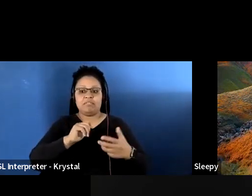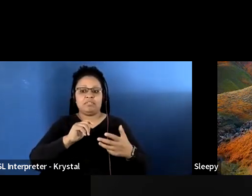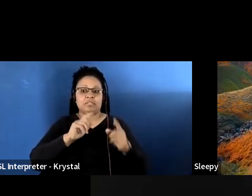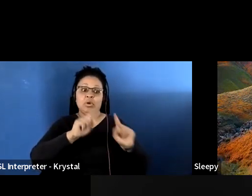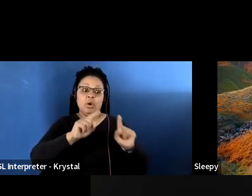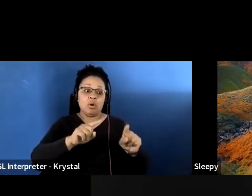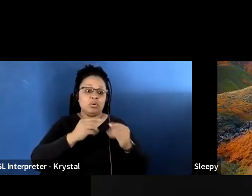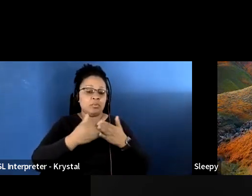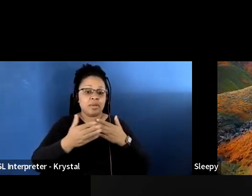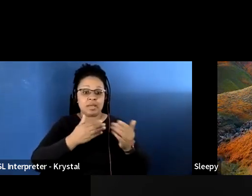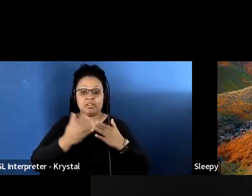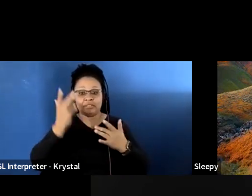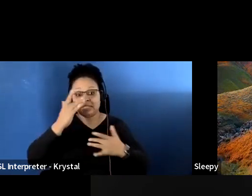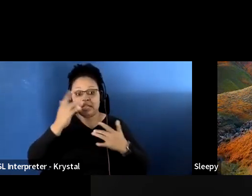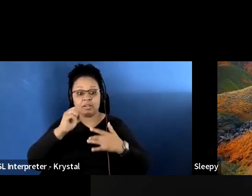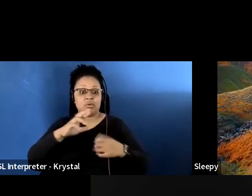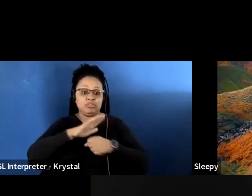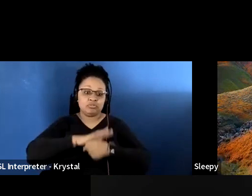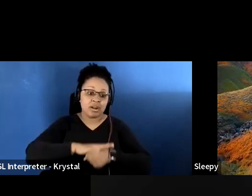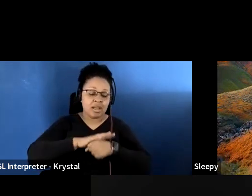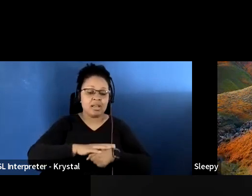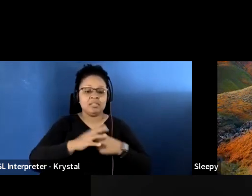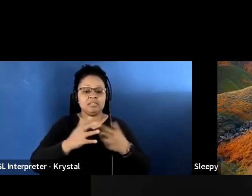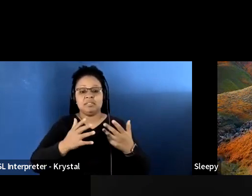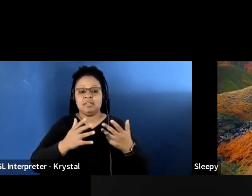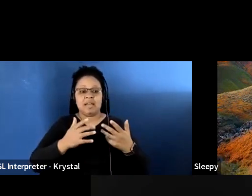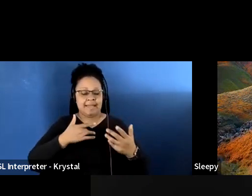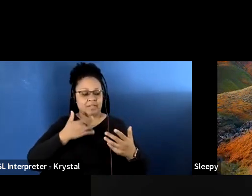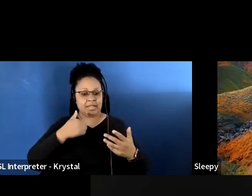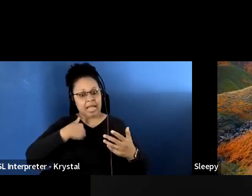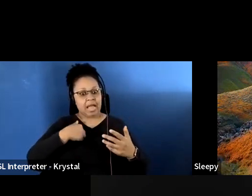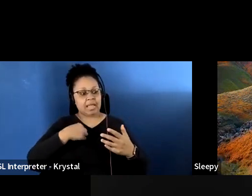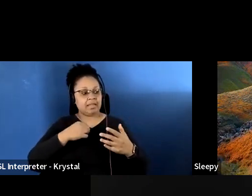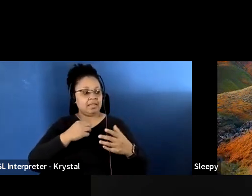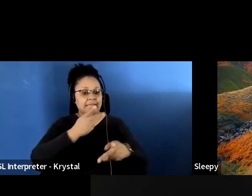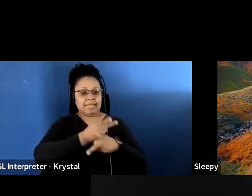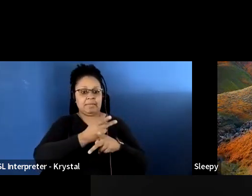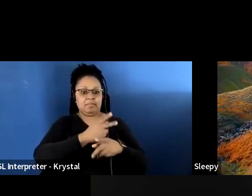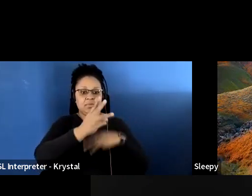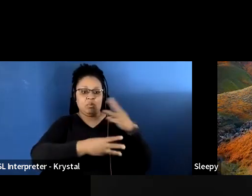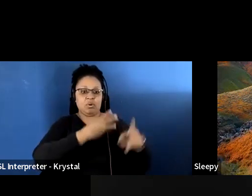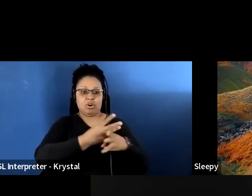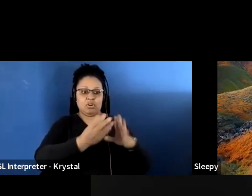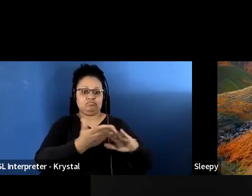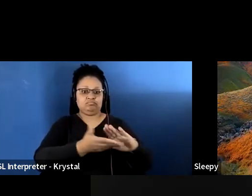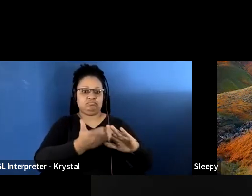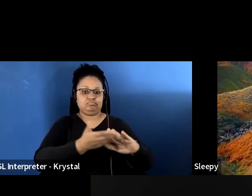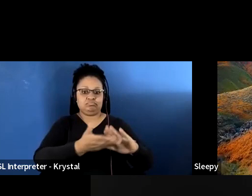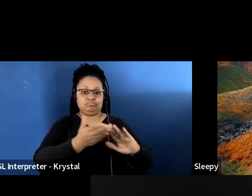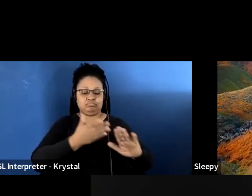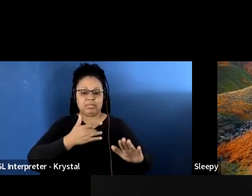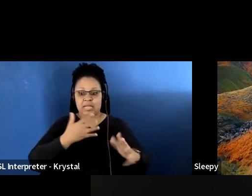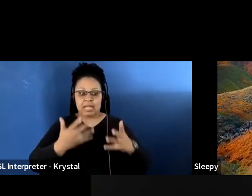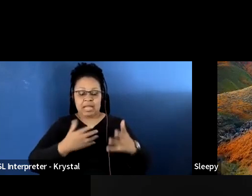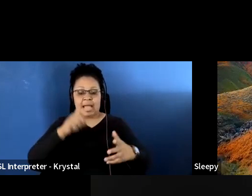everything together, and that's one thing that I tend to think about myself is, if I don't do this